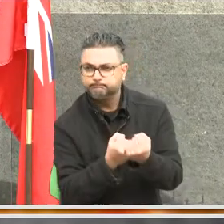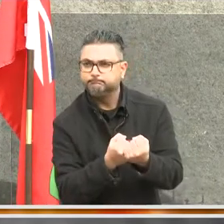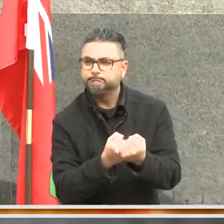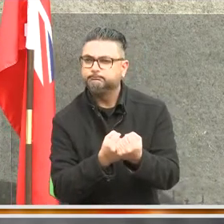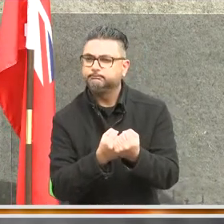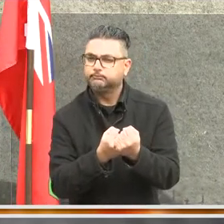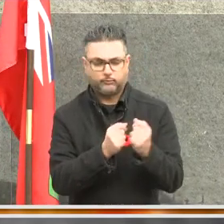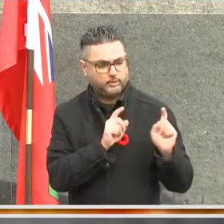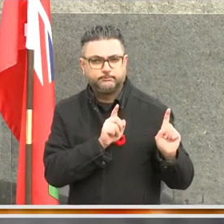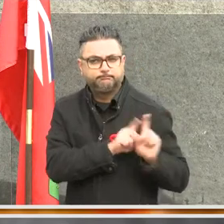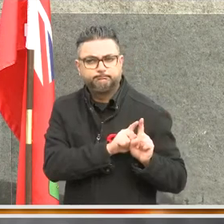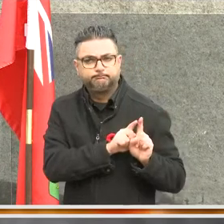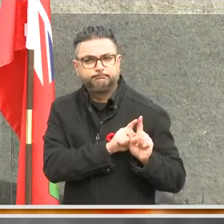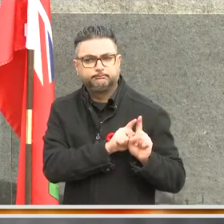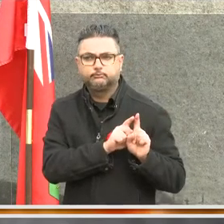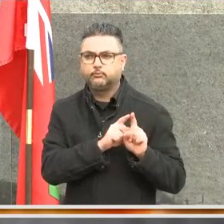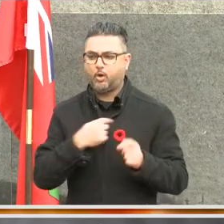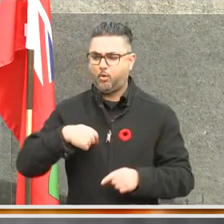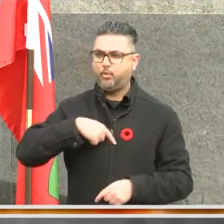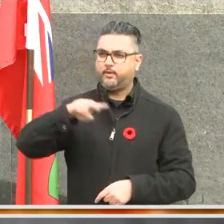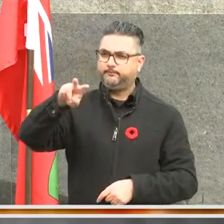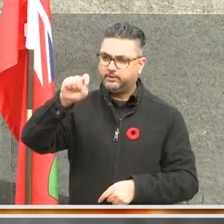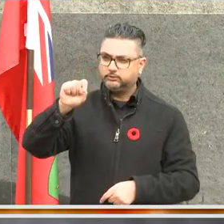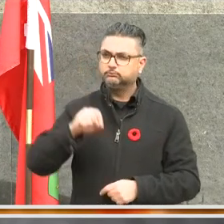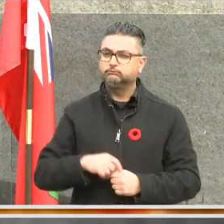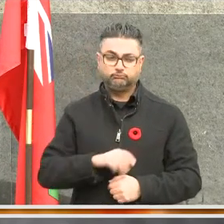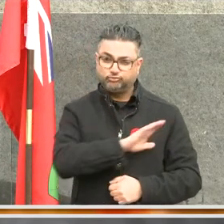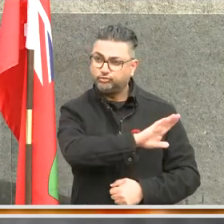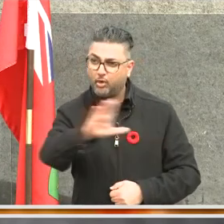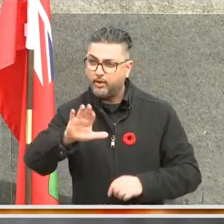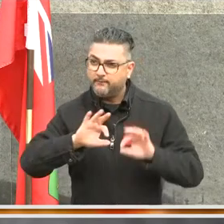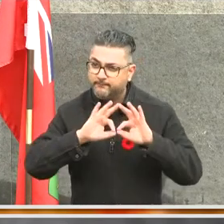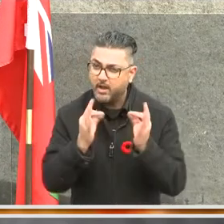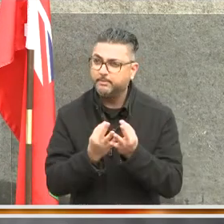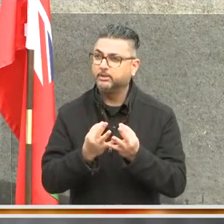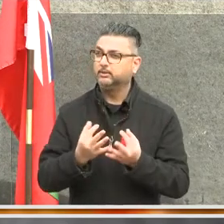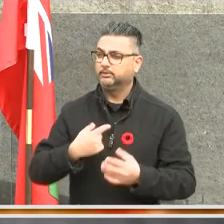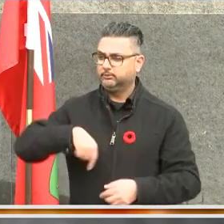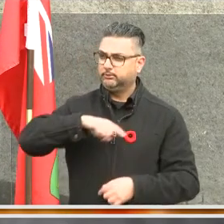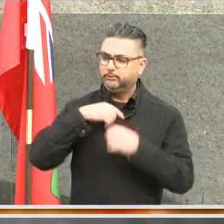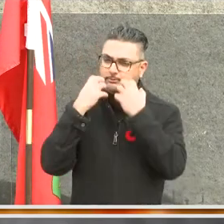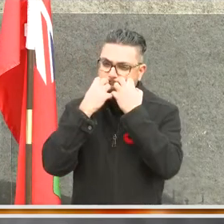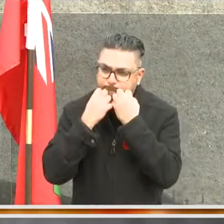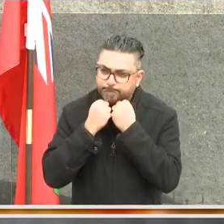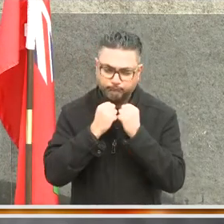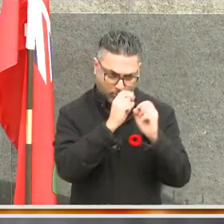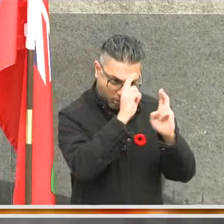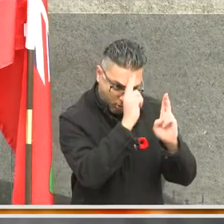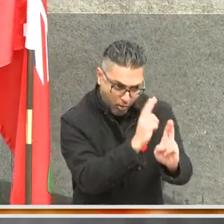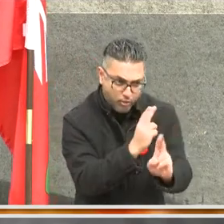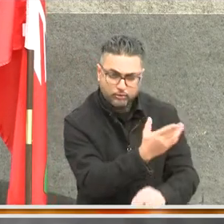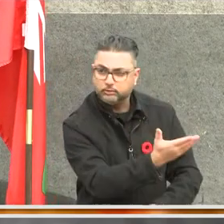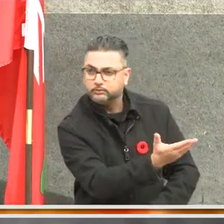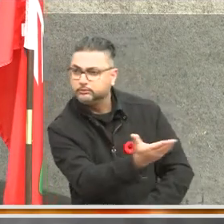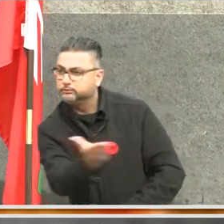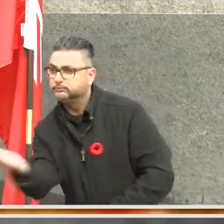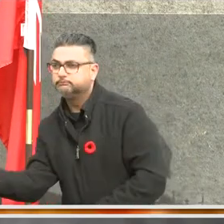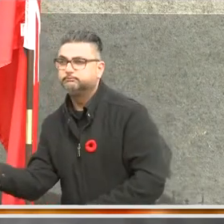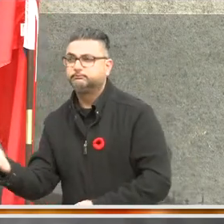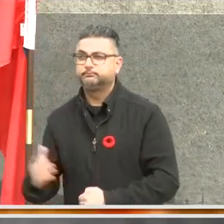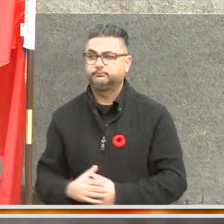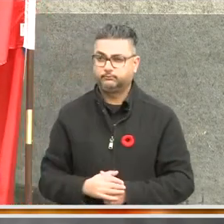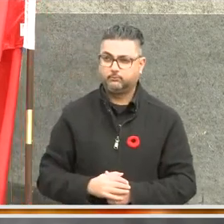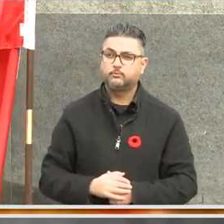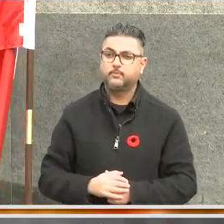women, and our military families. We will honor them. We will remember them. I encourage